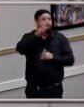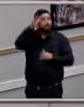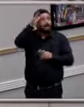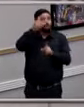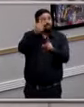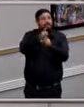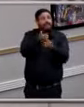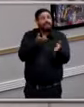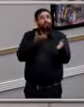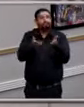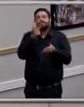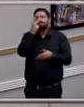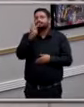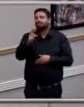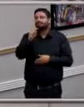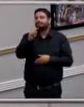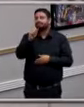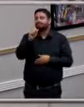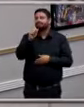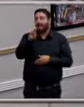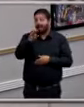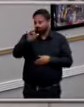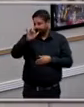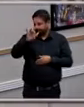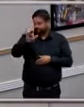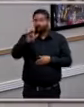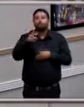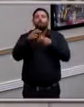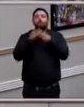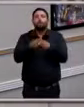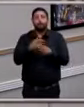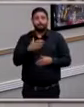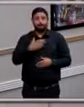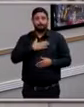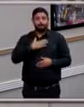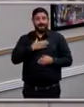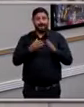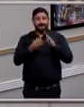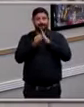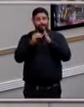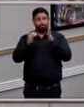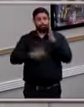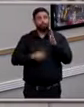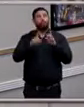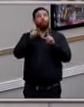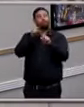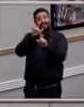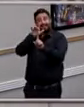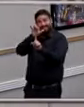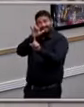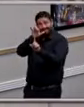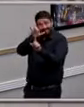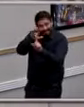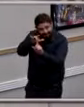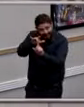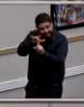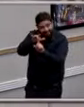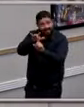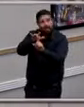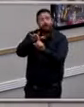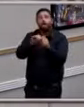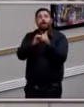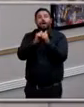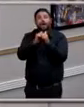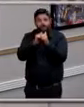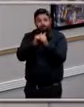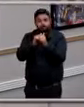you will see a tab called My Students. Once you select the My Students tab, you do so by clicking